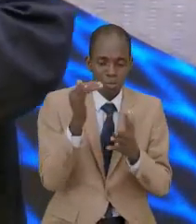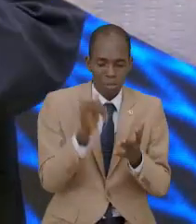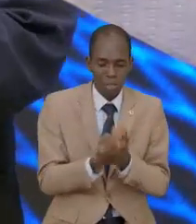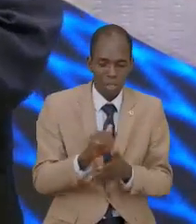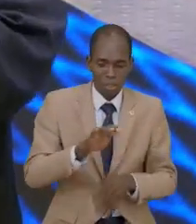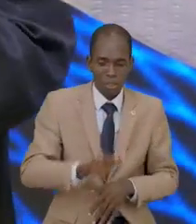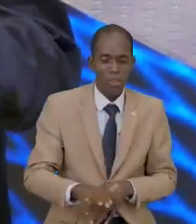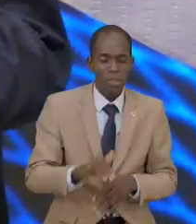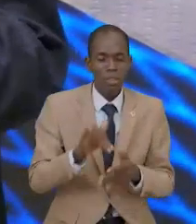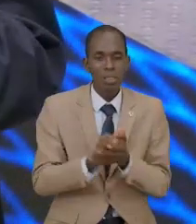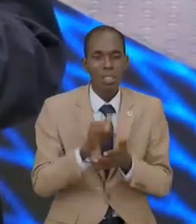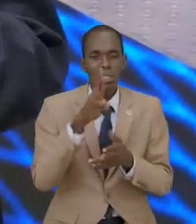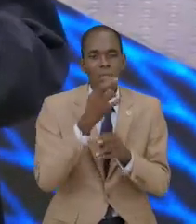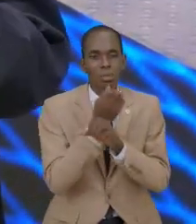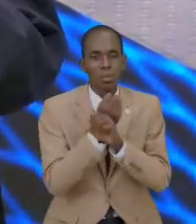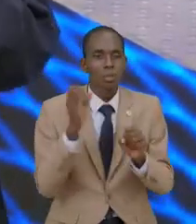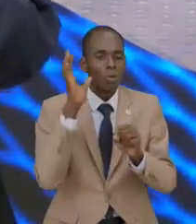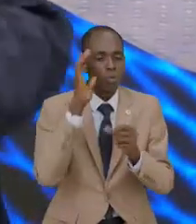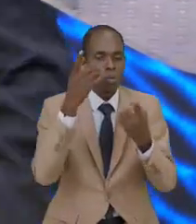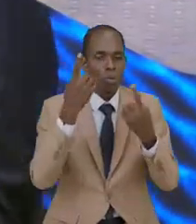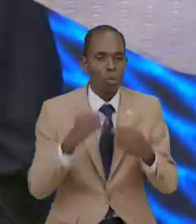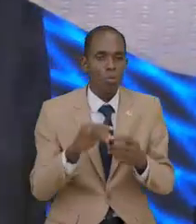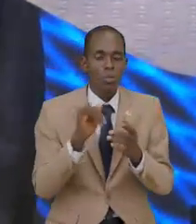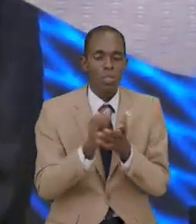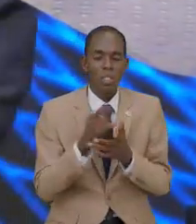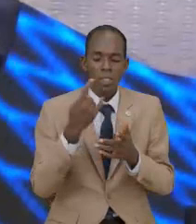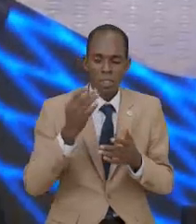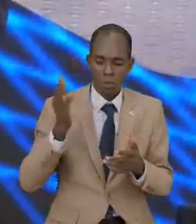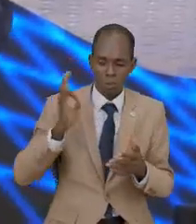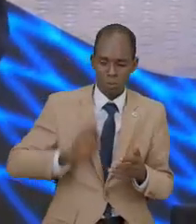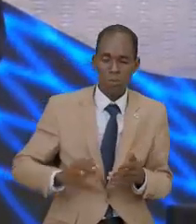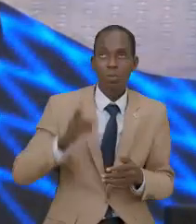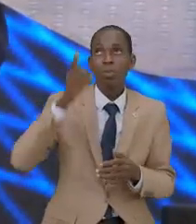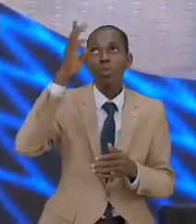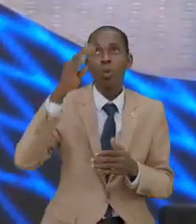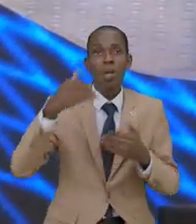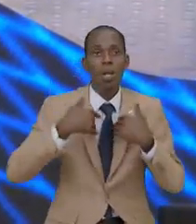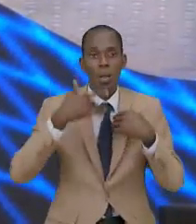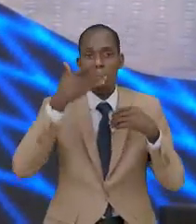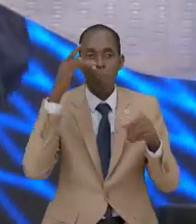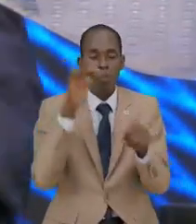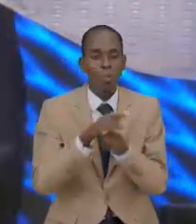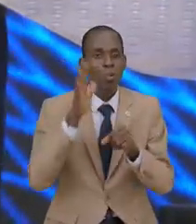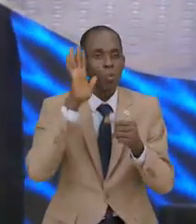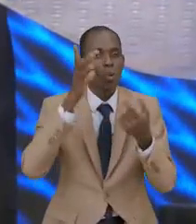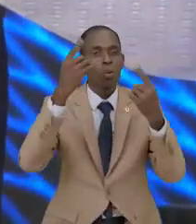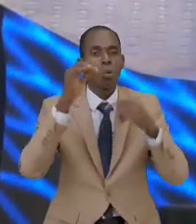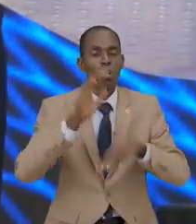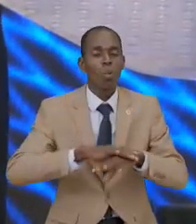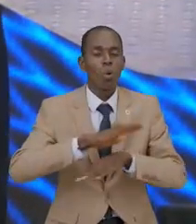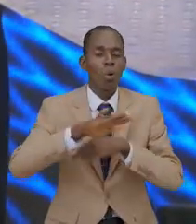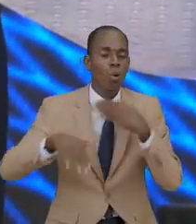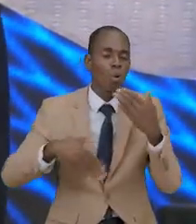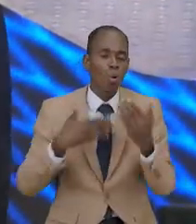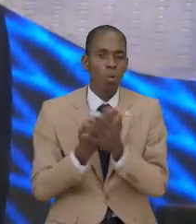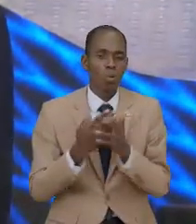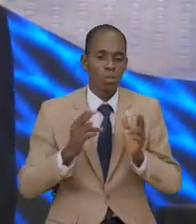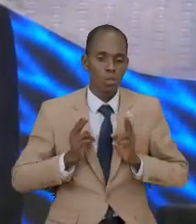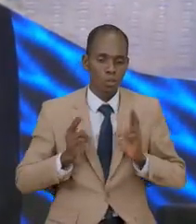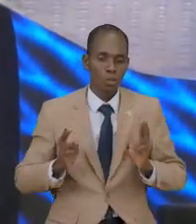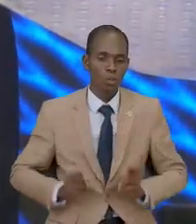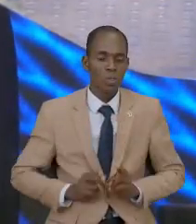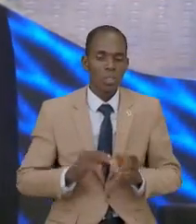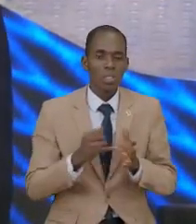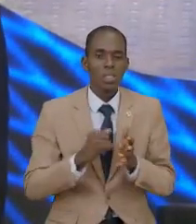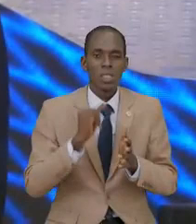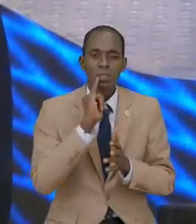come, that the benefits that God had promised will come on the whole of humanity. It is through